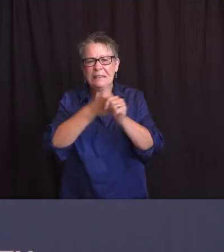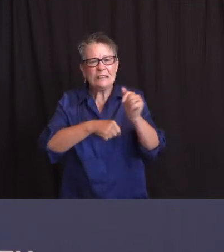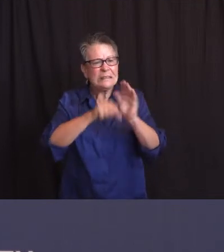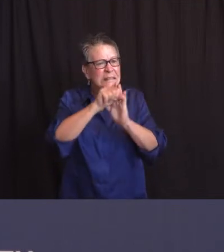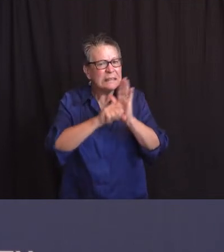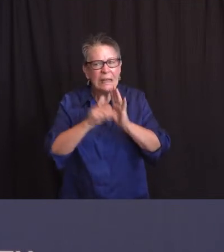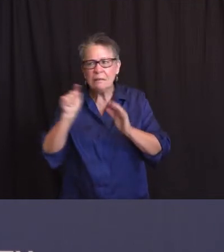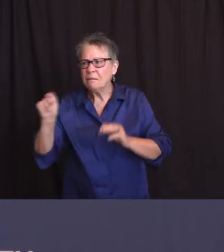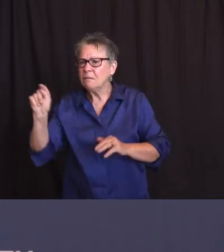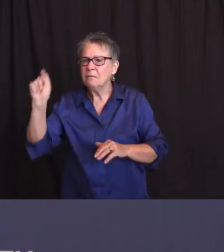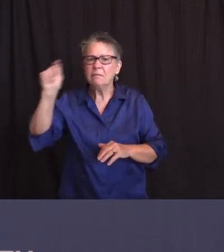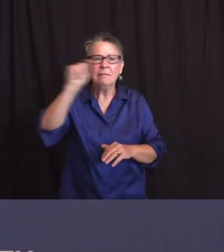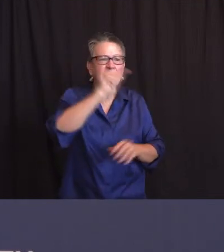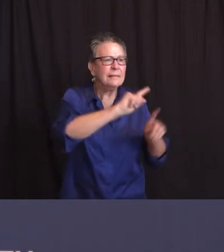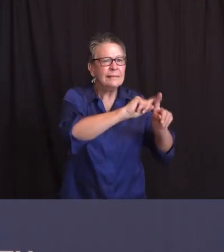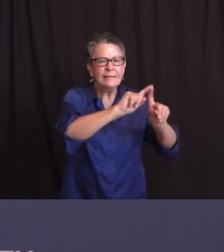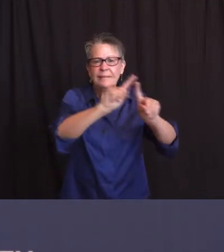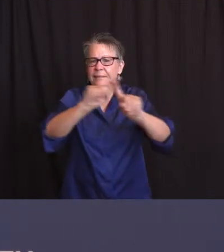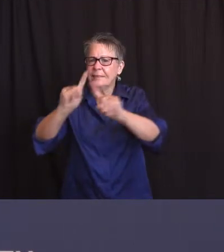vaccination rates.